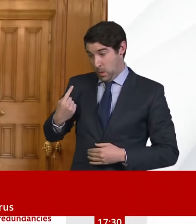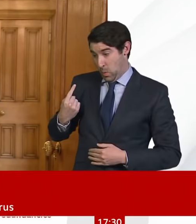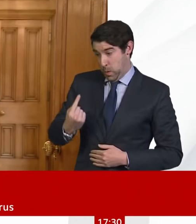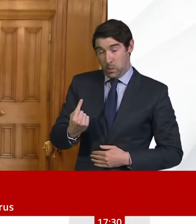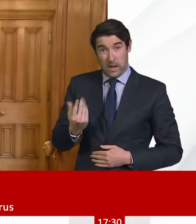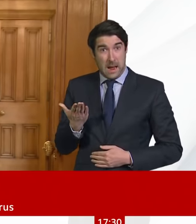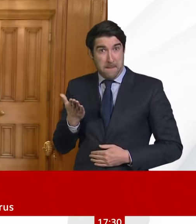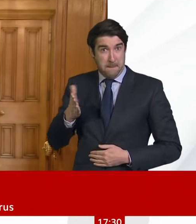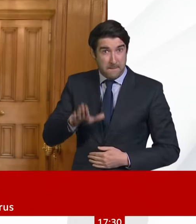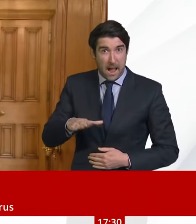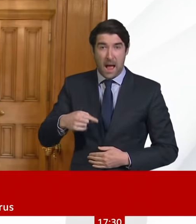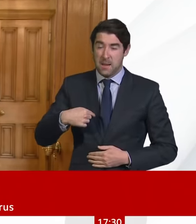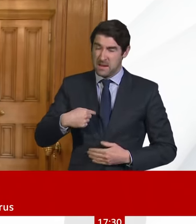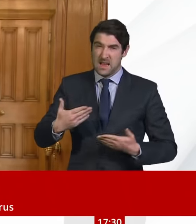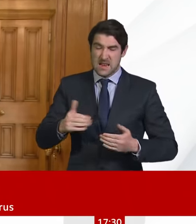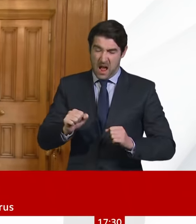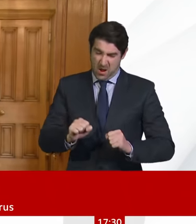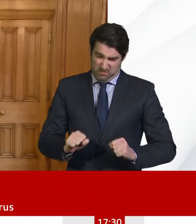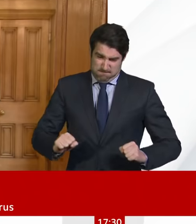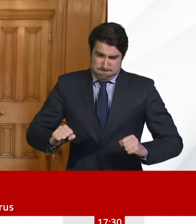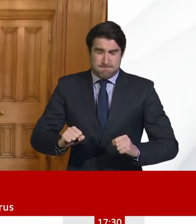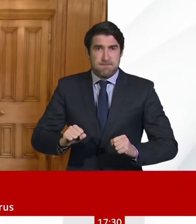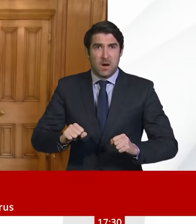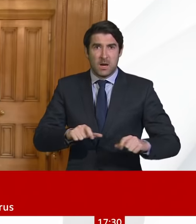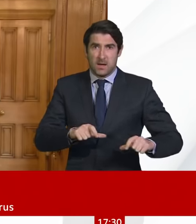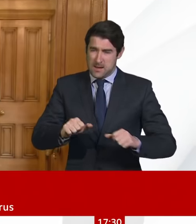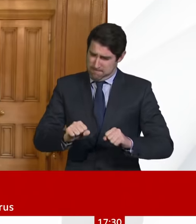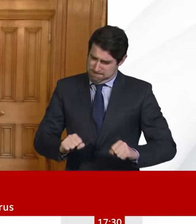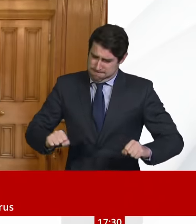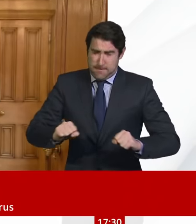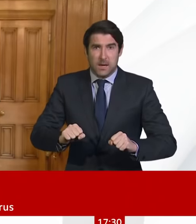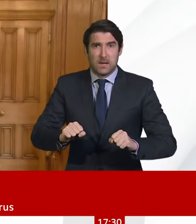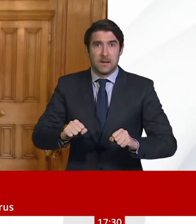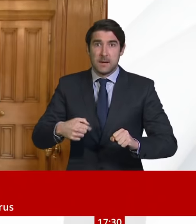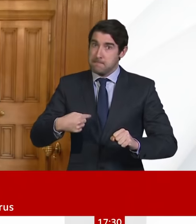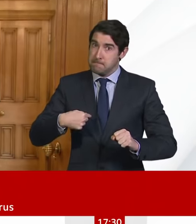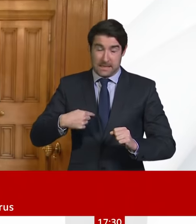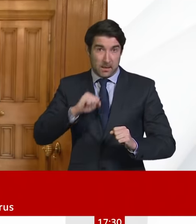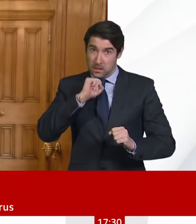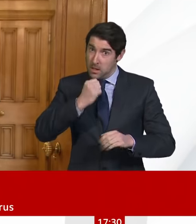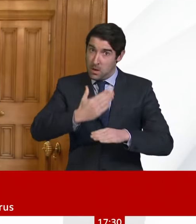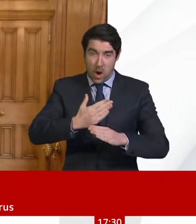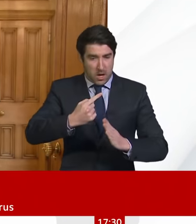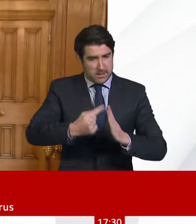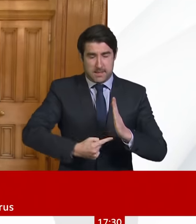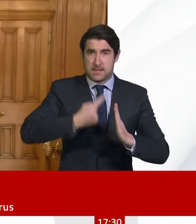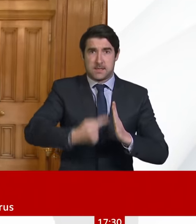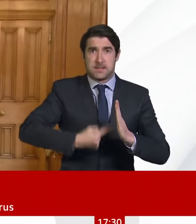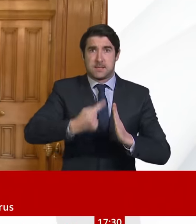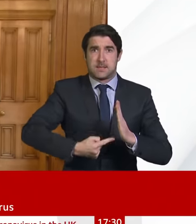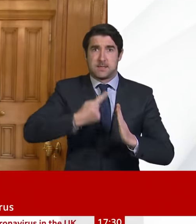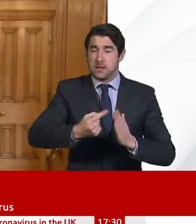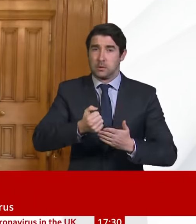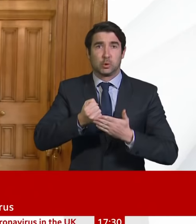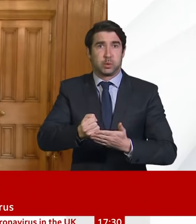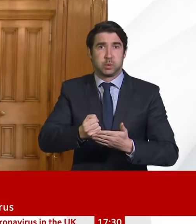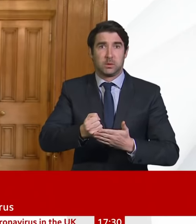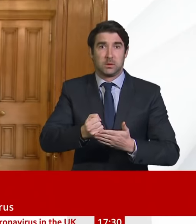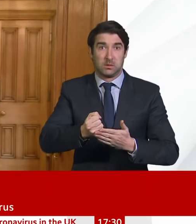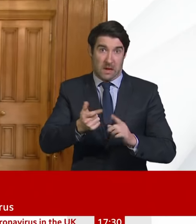to defeat it once and for all. And I'll stop at nothing to make sure that frontline staff have the right equipment so